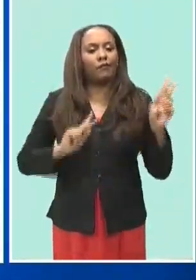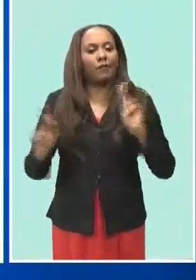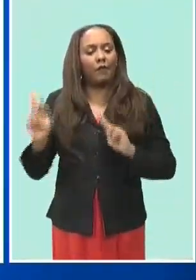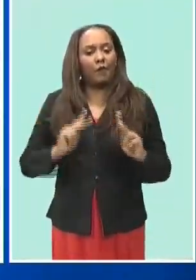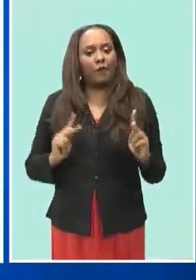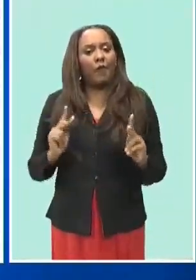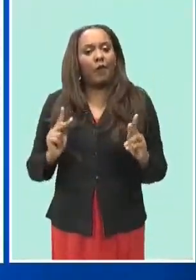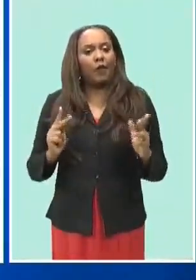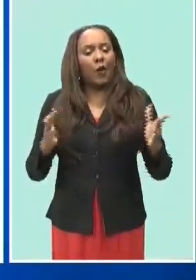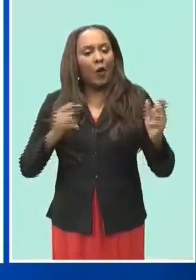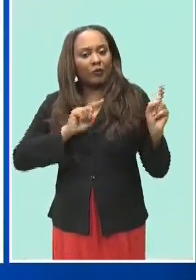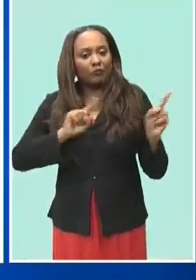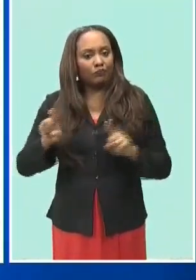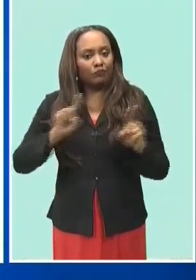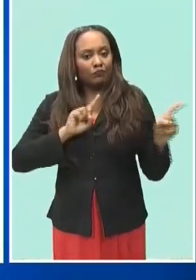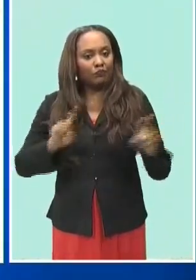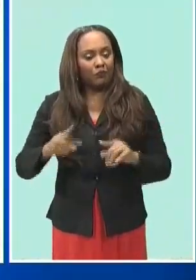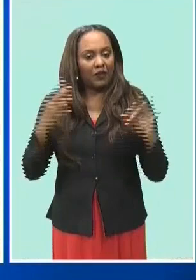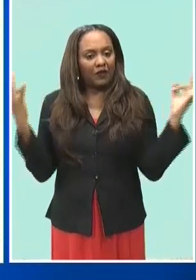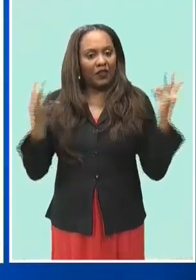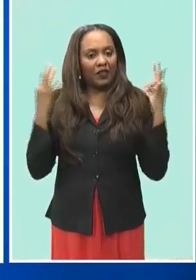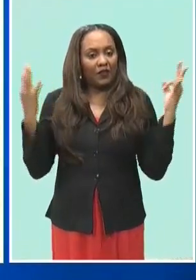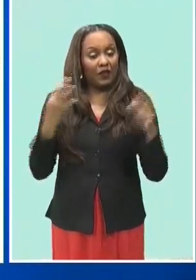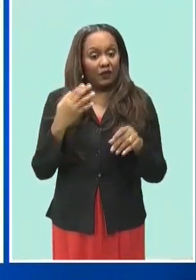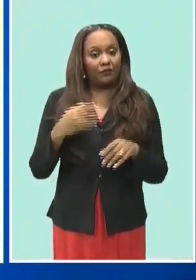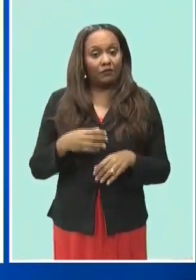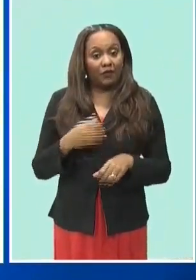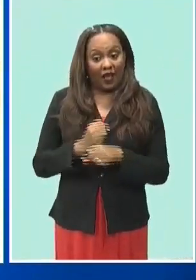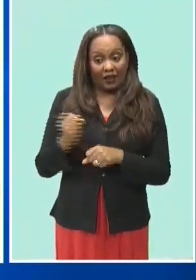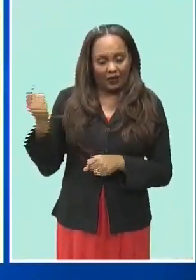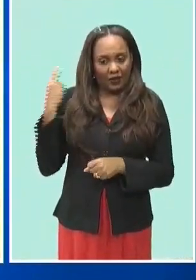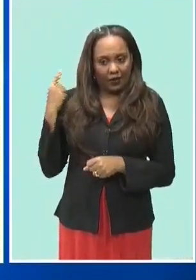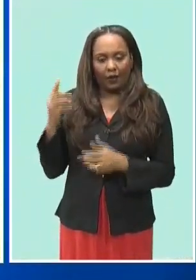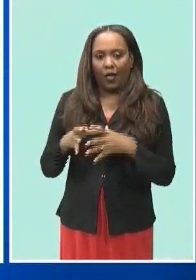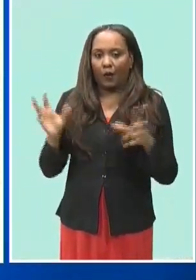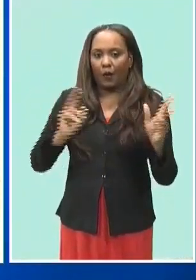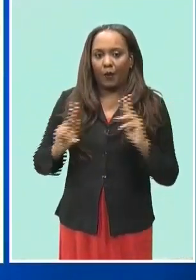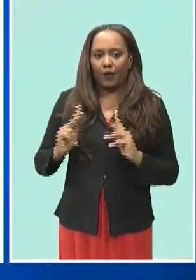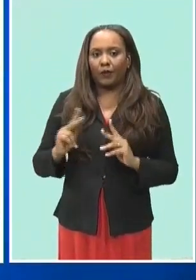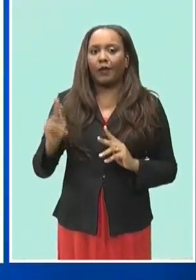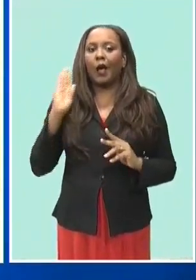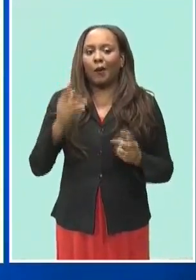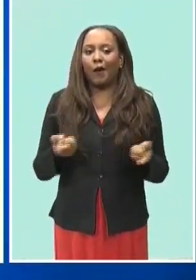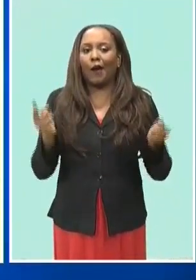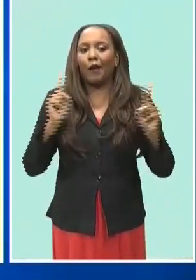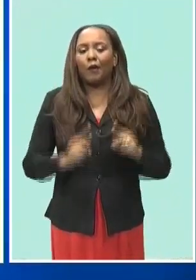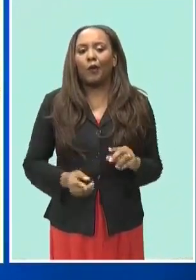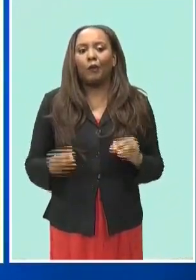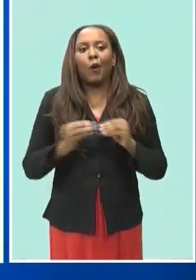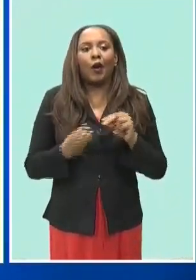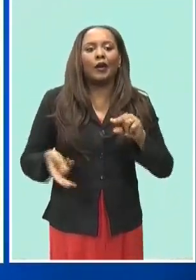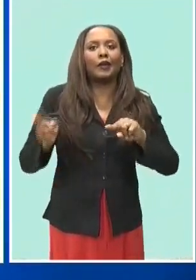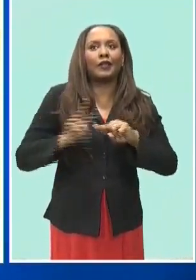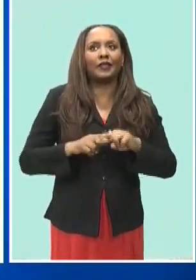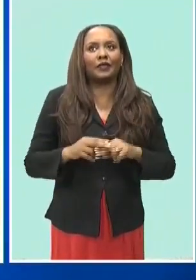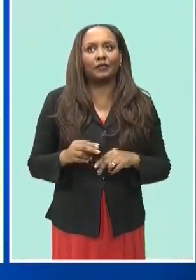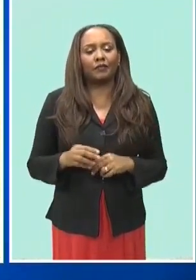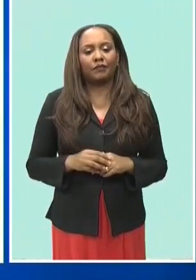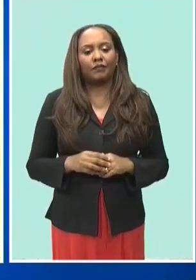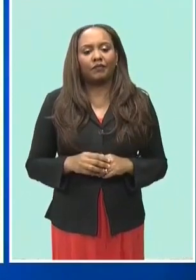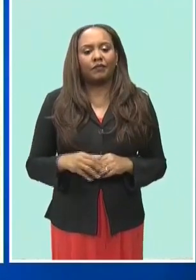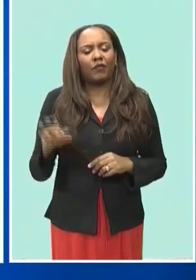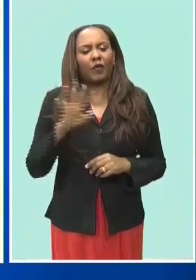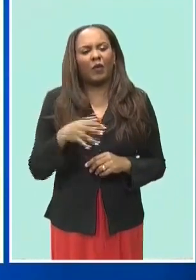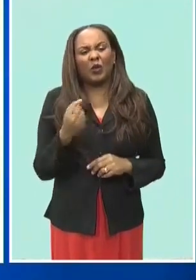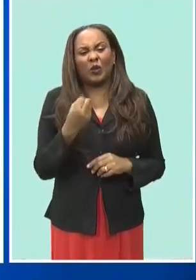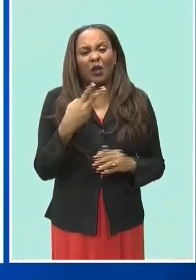to the 2018 festival, and this trend is expected to continue this year. We did record at least 12,000 patrons